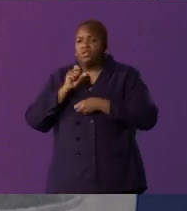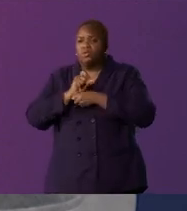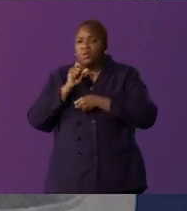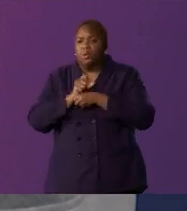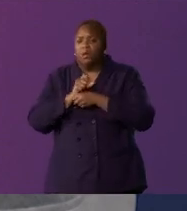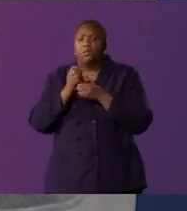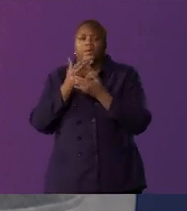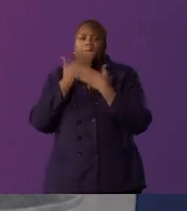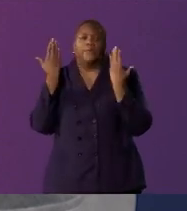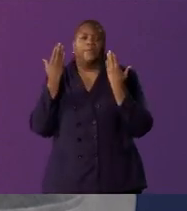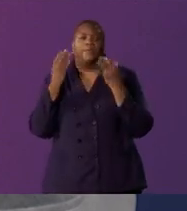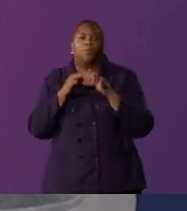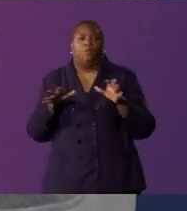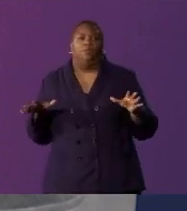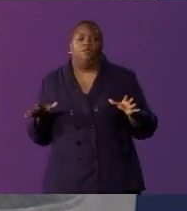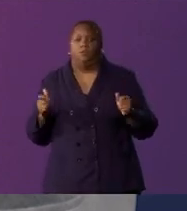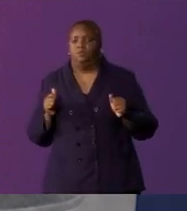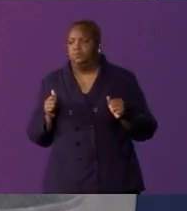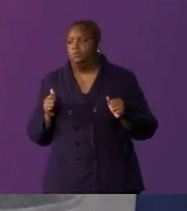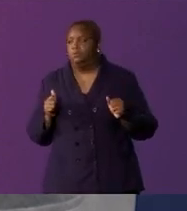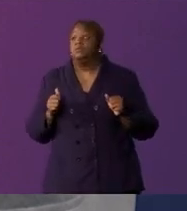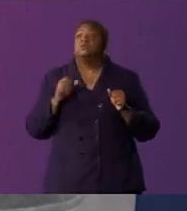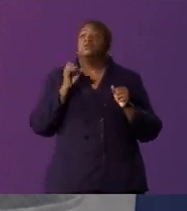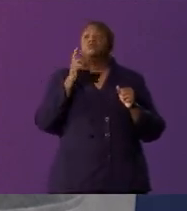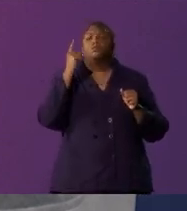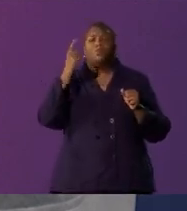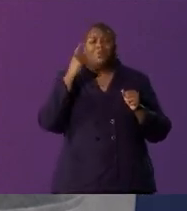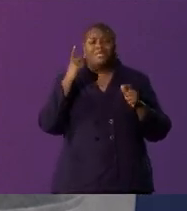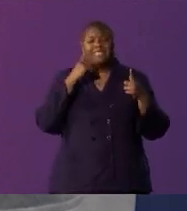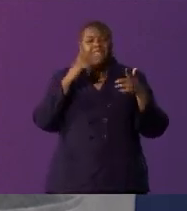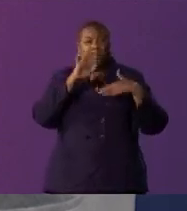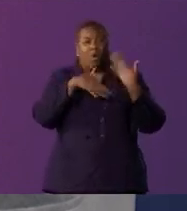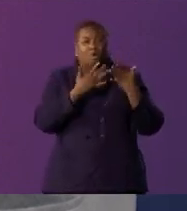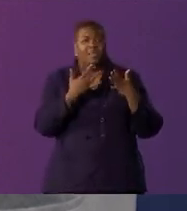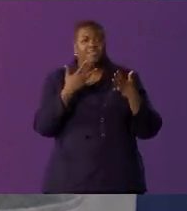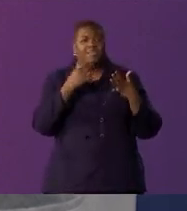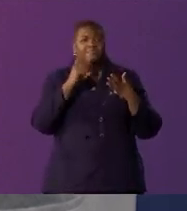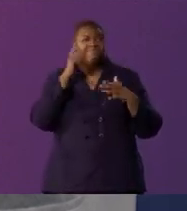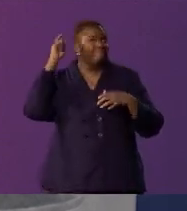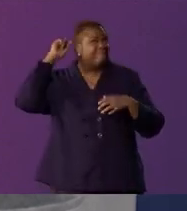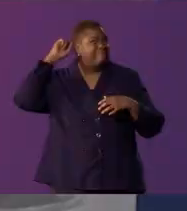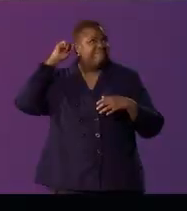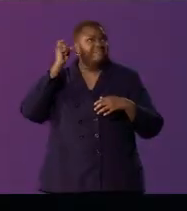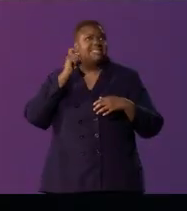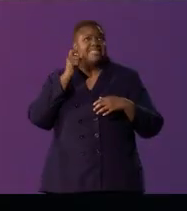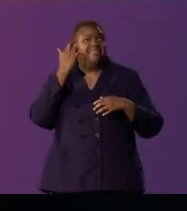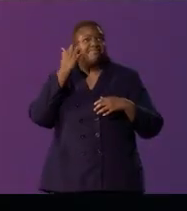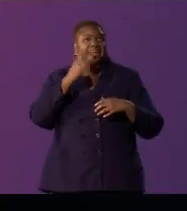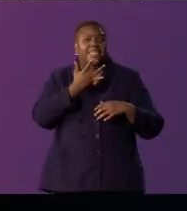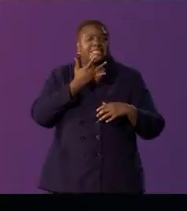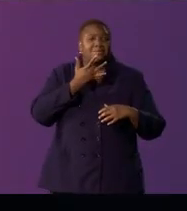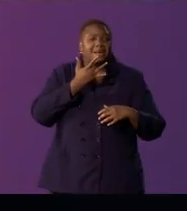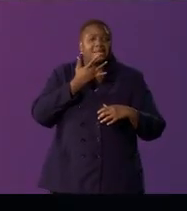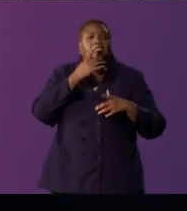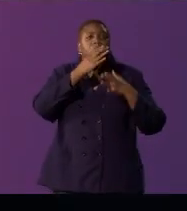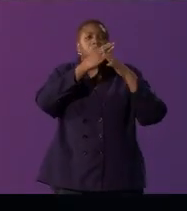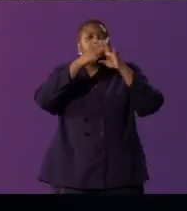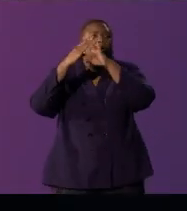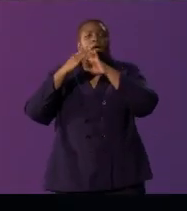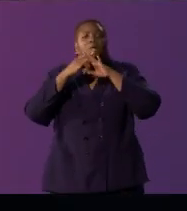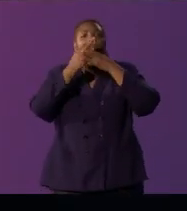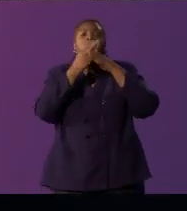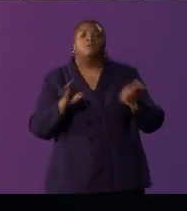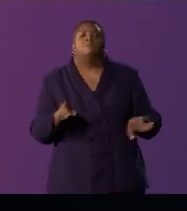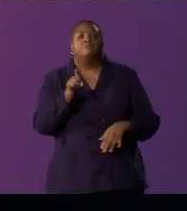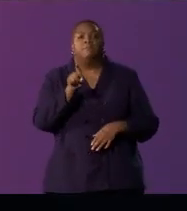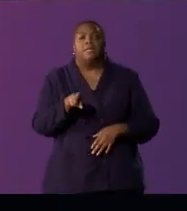waste. So you have to consciously work on removing the unconscious biases. So it's a double-edged problem, and I say it's a problem